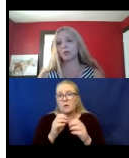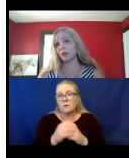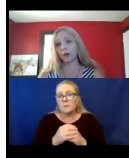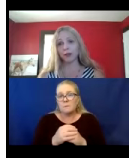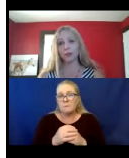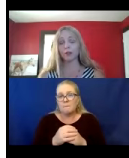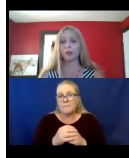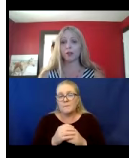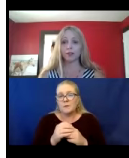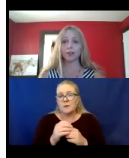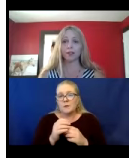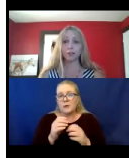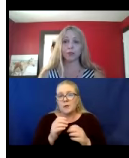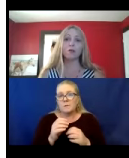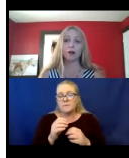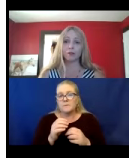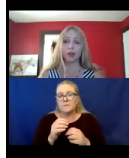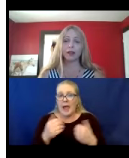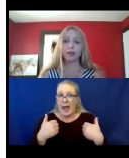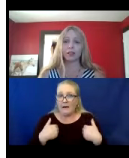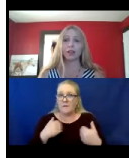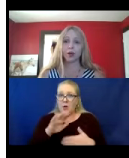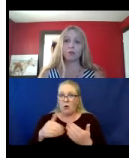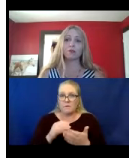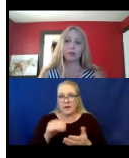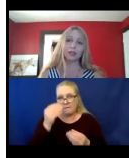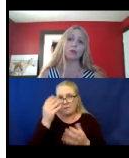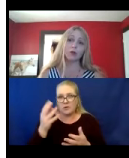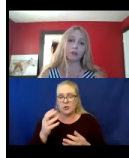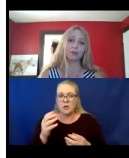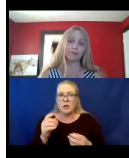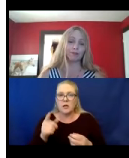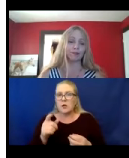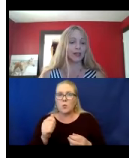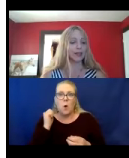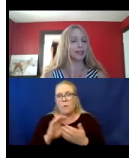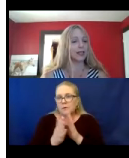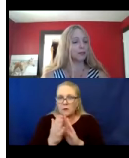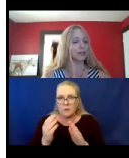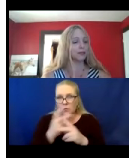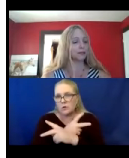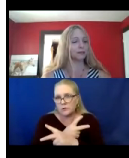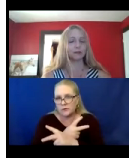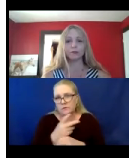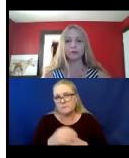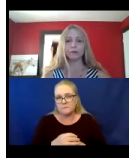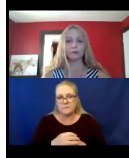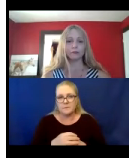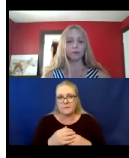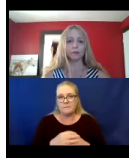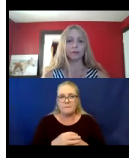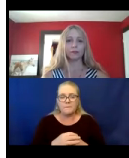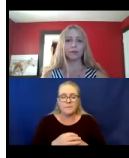know, suicidal thoughts or those kinds of things. So being aware of that can help it from getting worse. Next slide, please.